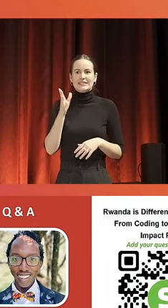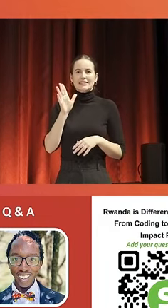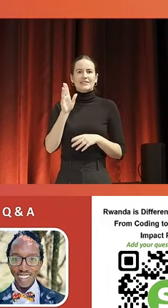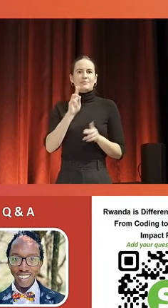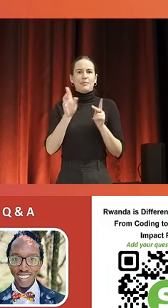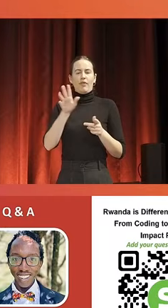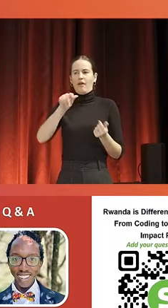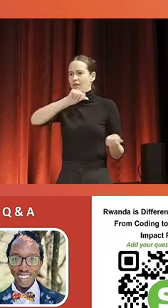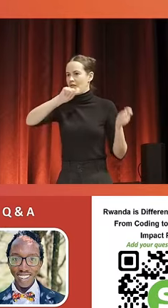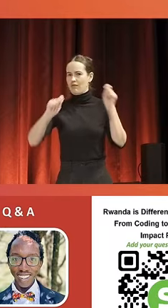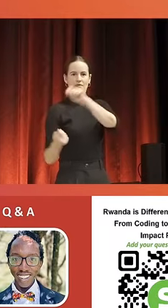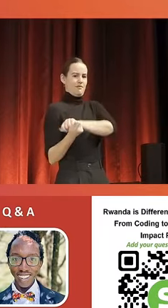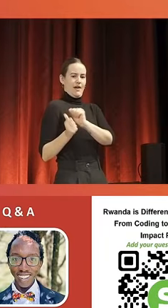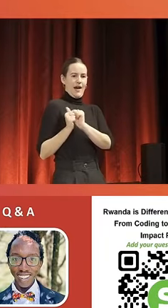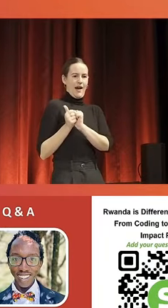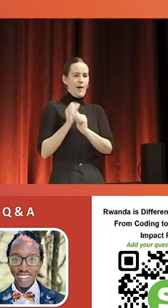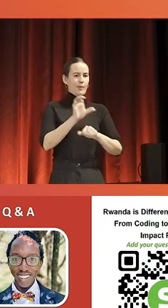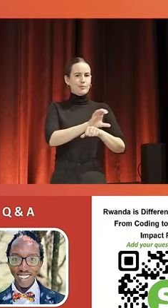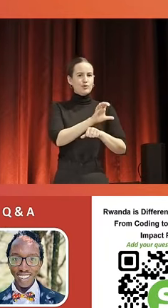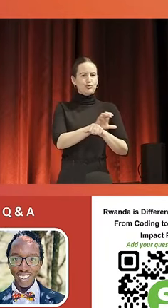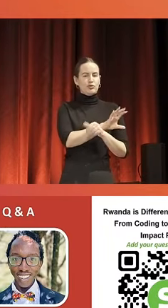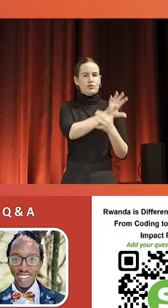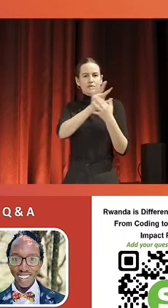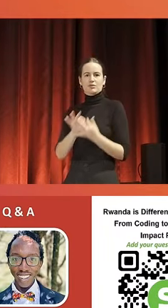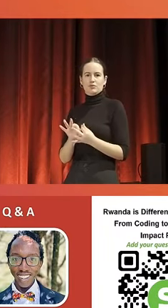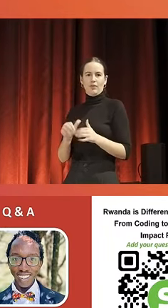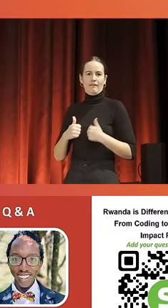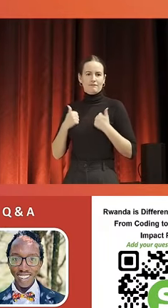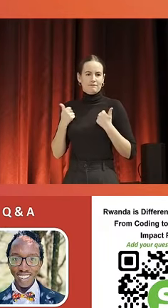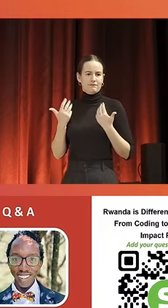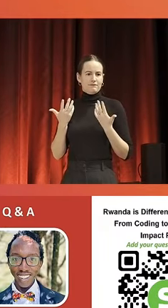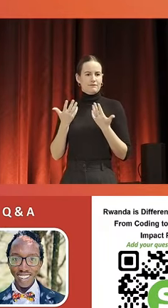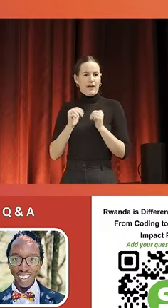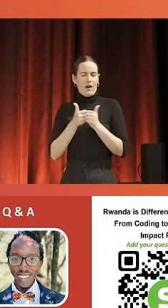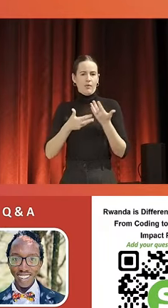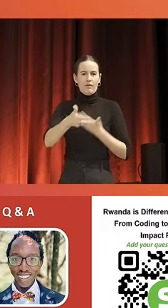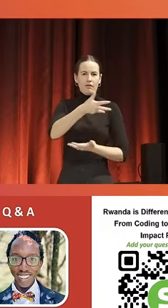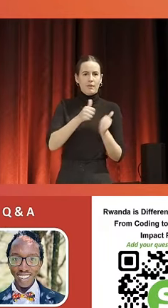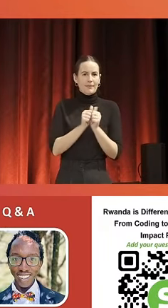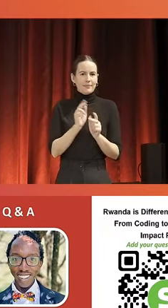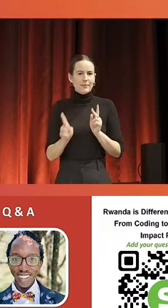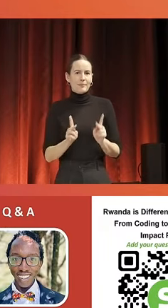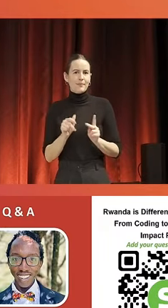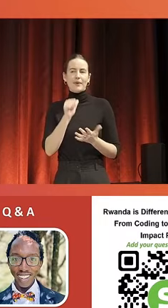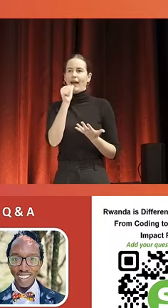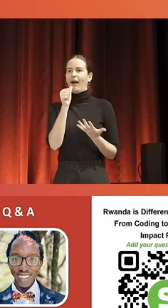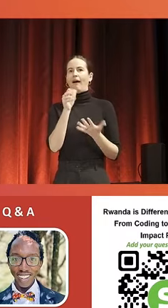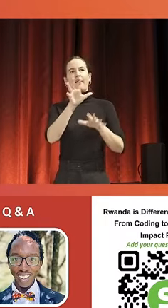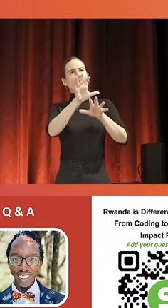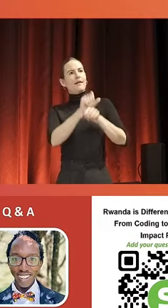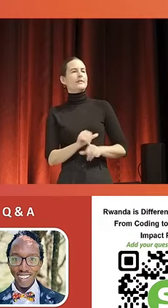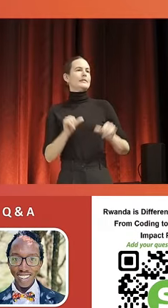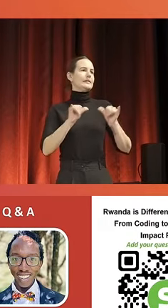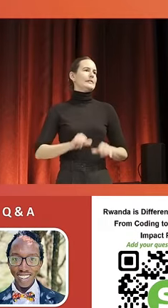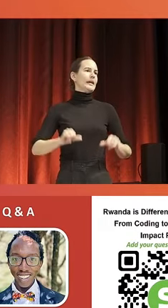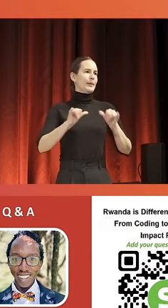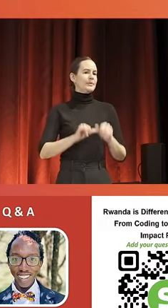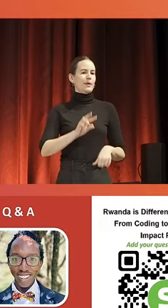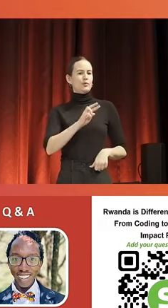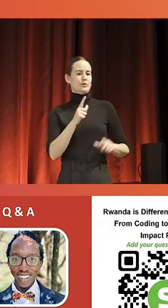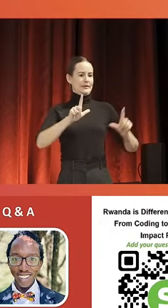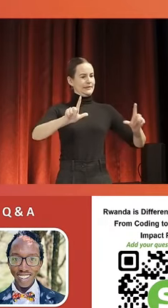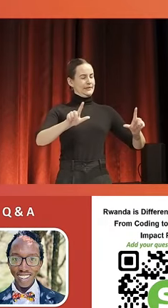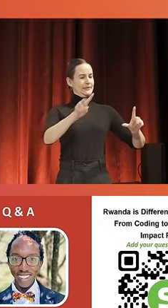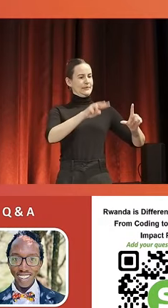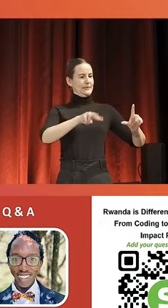we interact with computers, and not just in the traditional kind of, you know, 2D screen view. So it's been